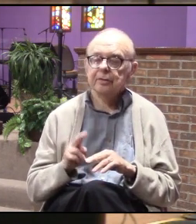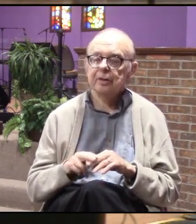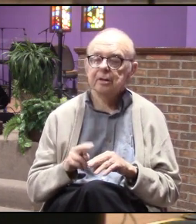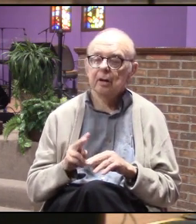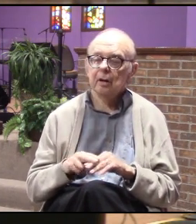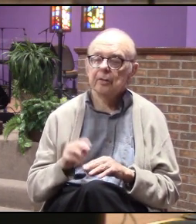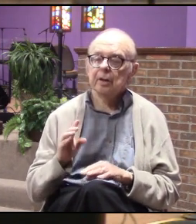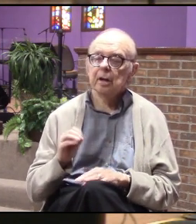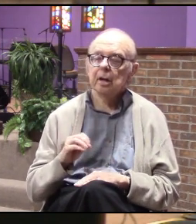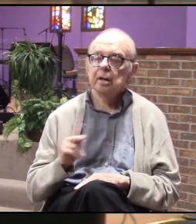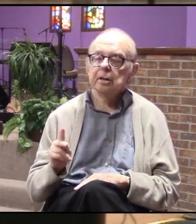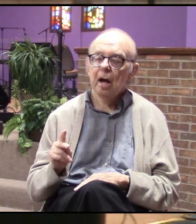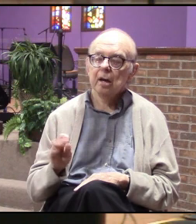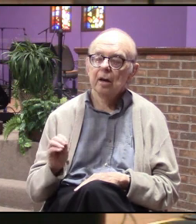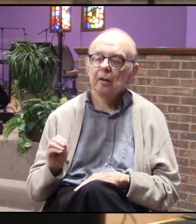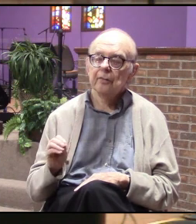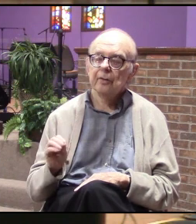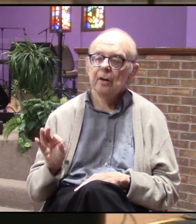bay.